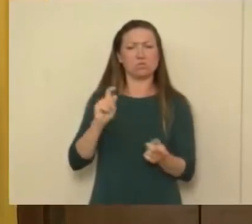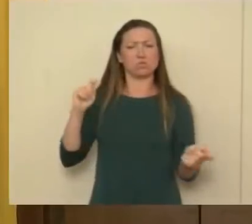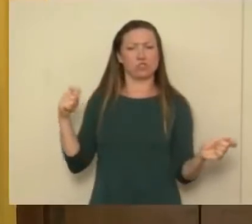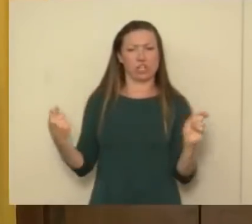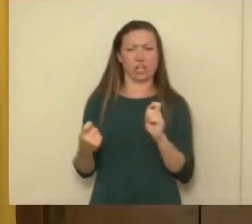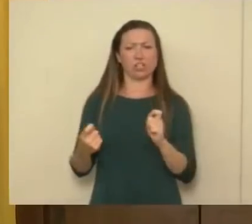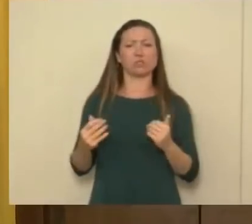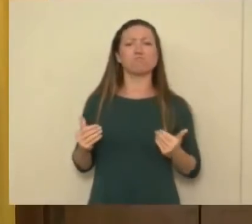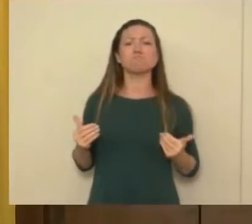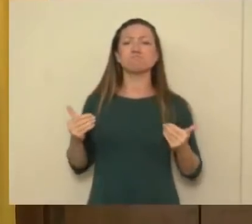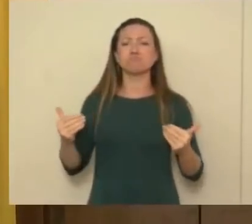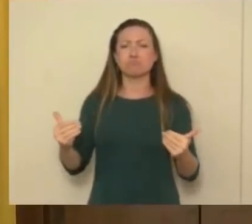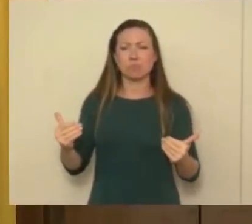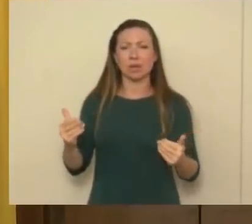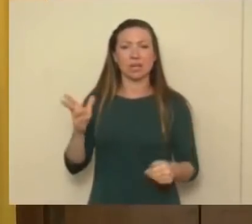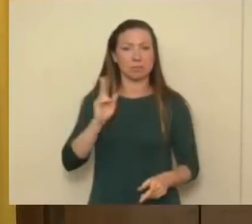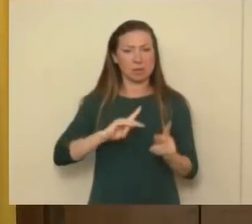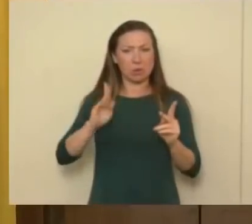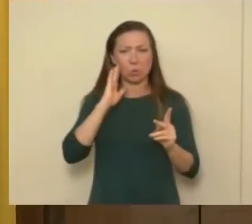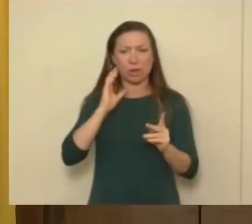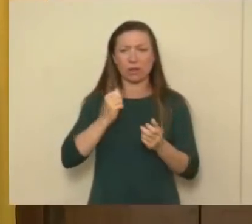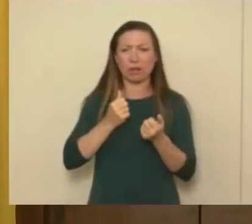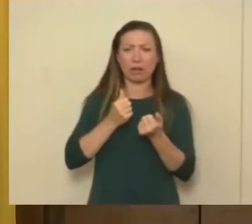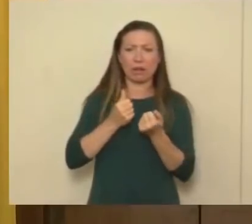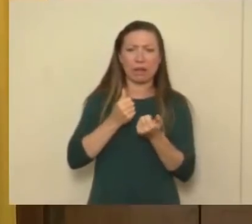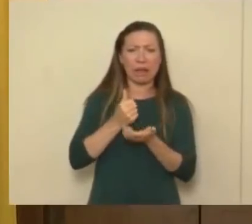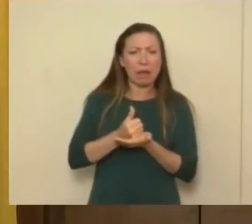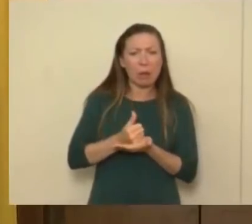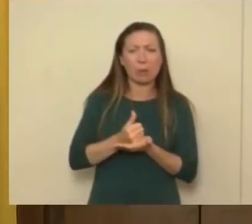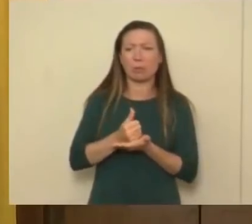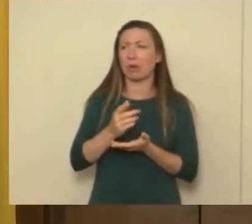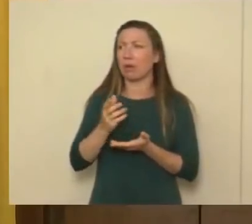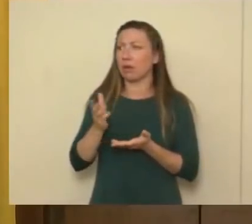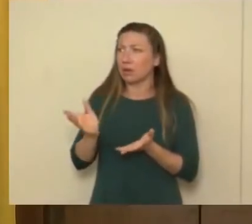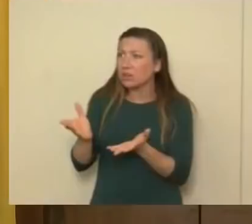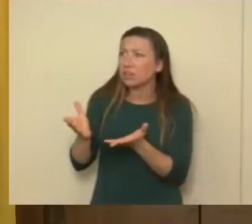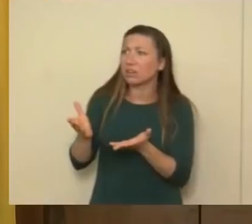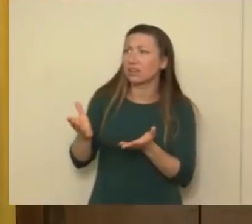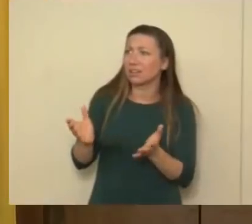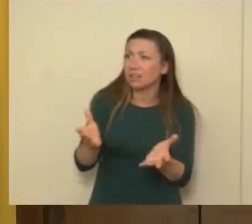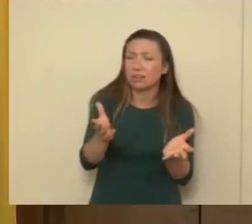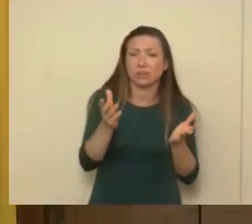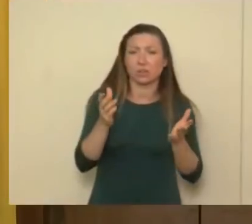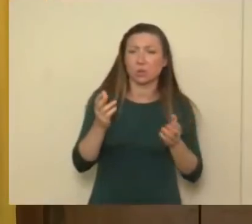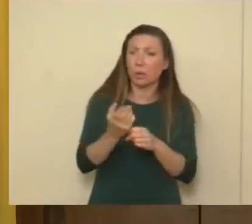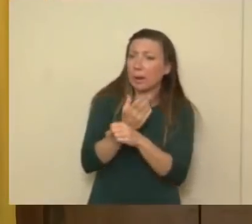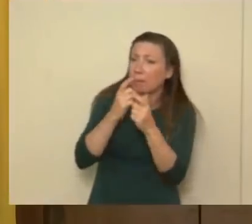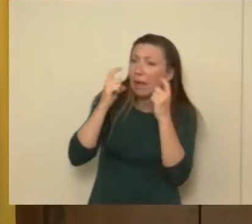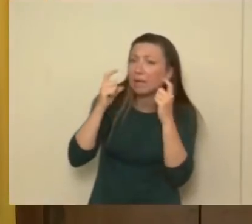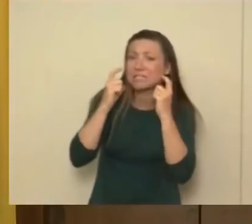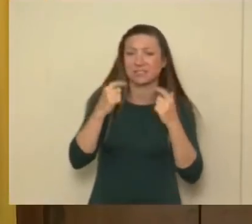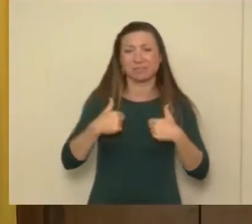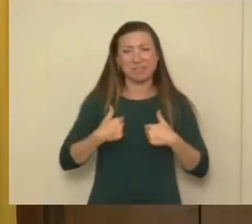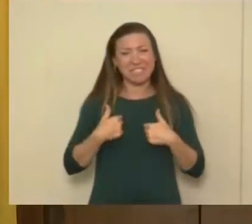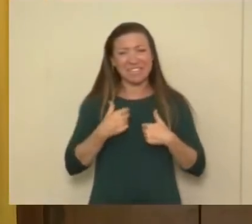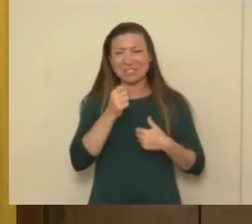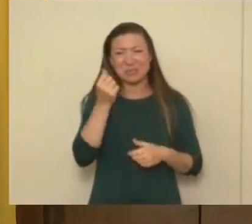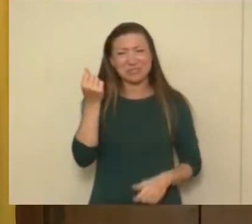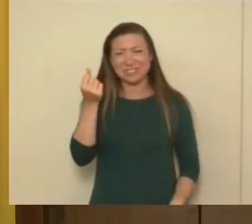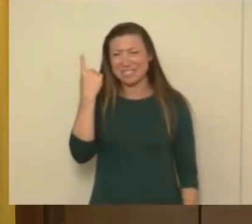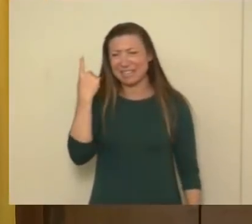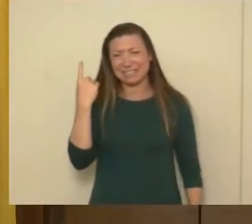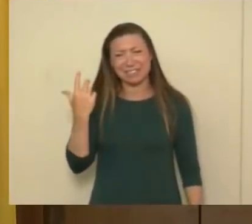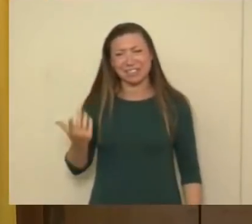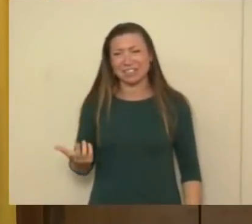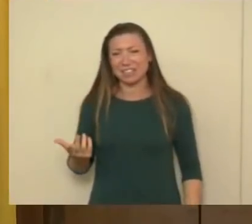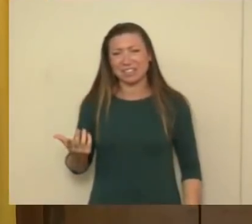you promote the science behind the mask. I don't understand. I would guess this is true of every elected leader. I don't understand